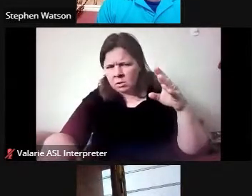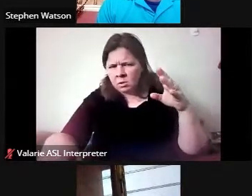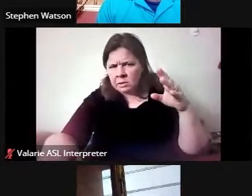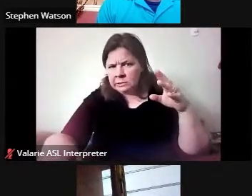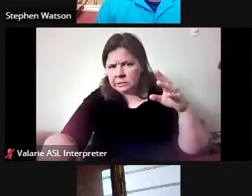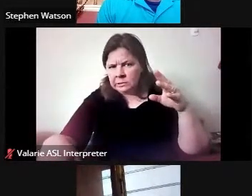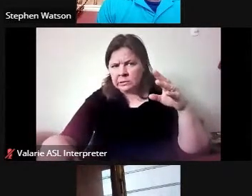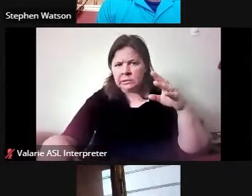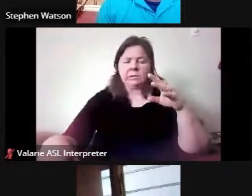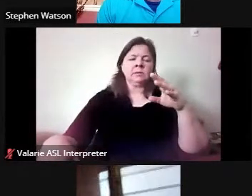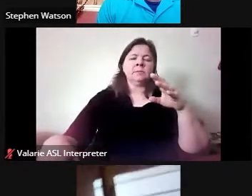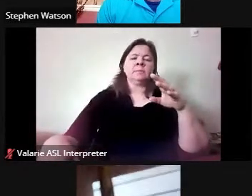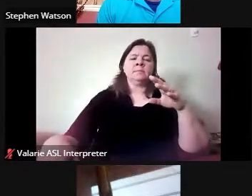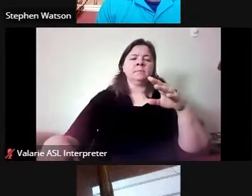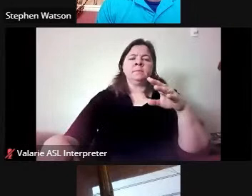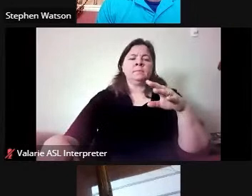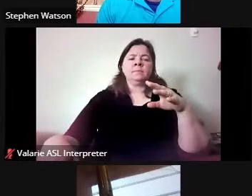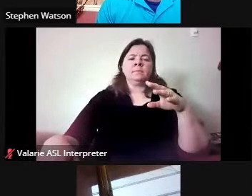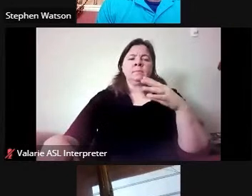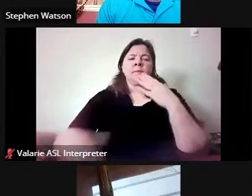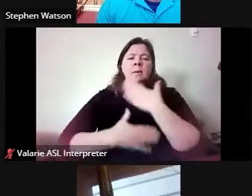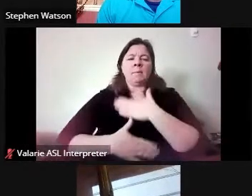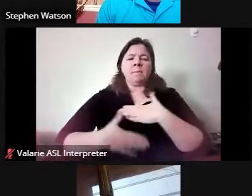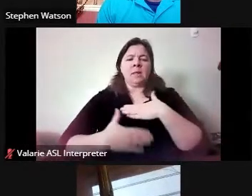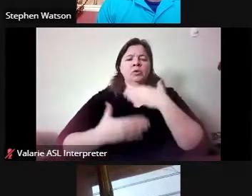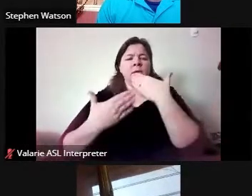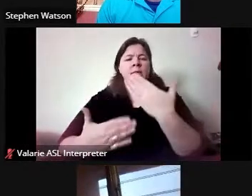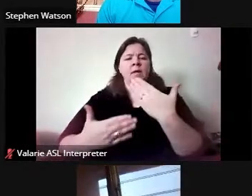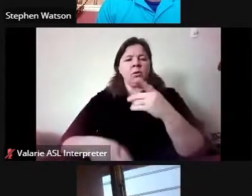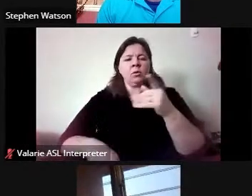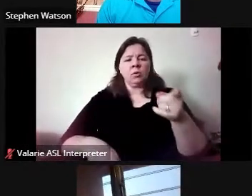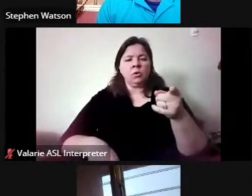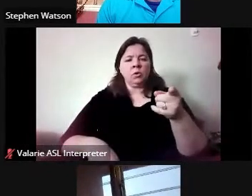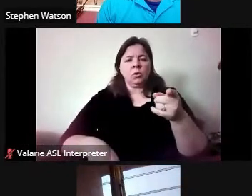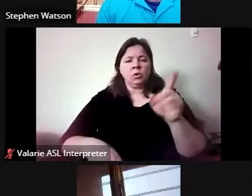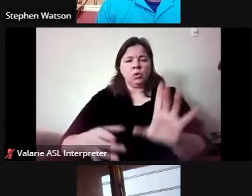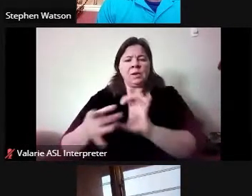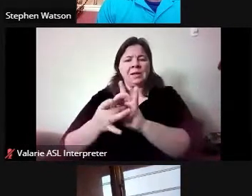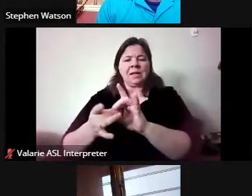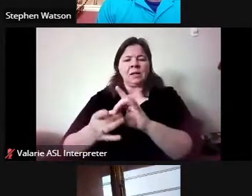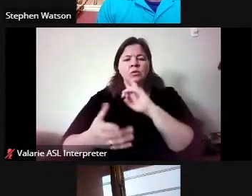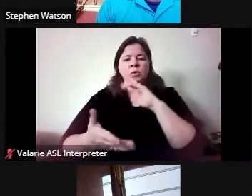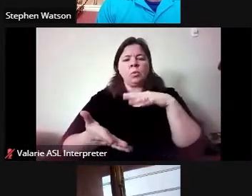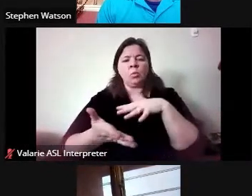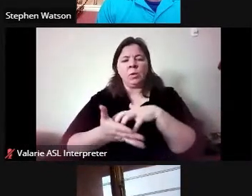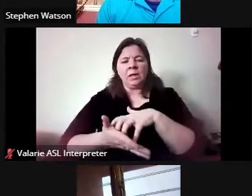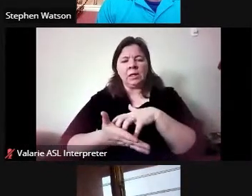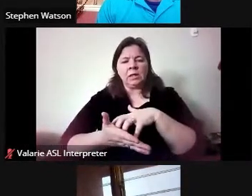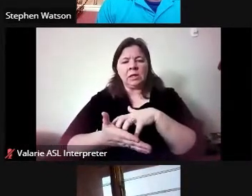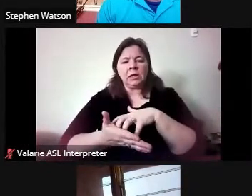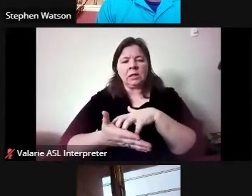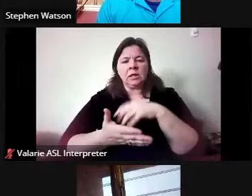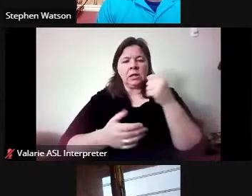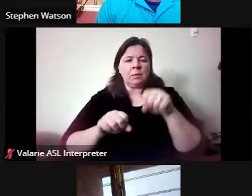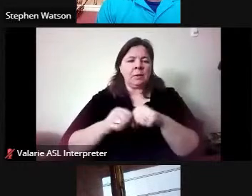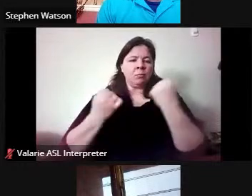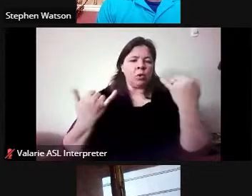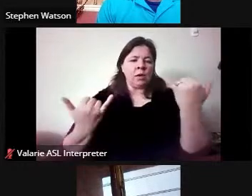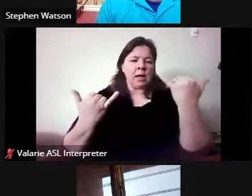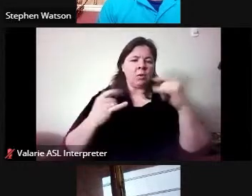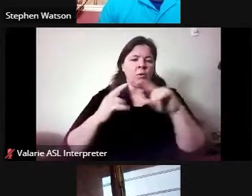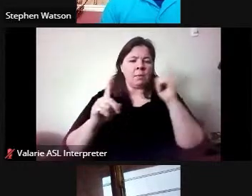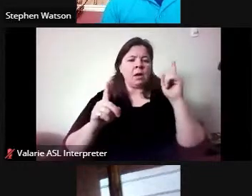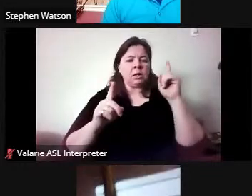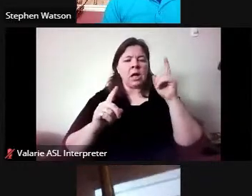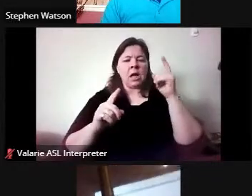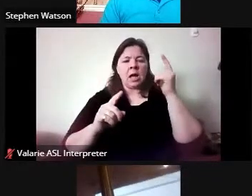up. It's a pleasure. Thank you. Your connection is a little bit broken up now, but I